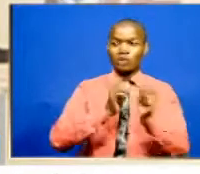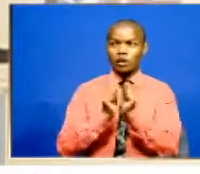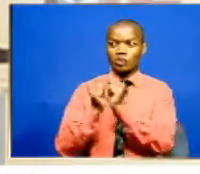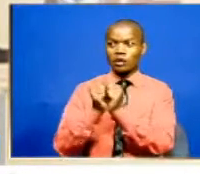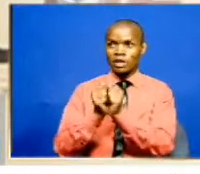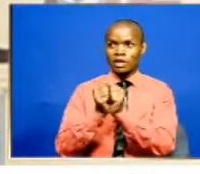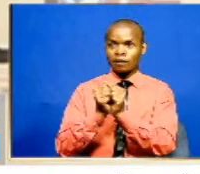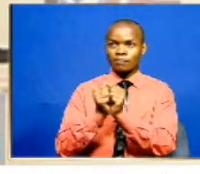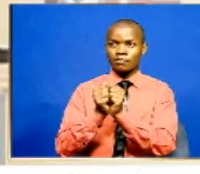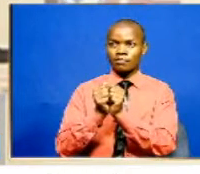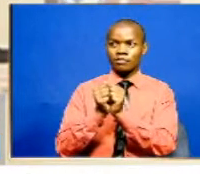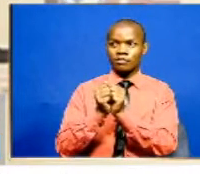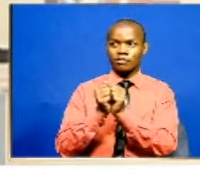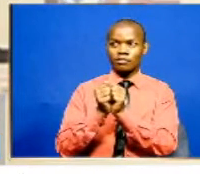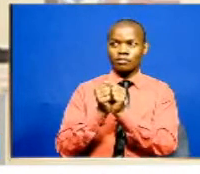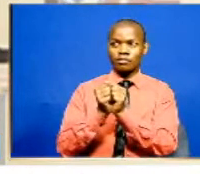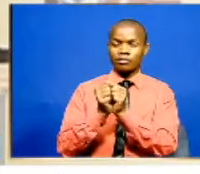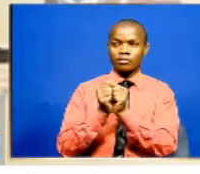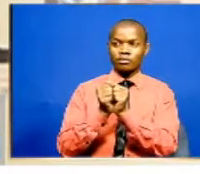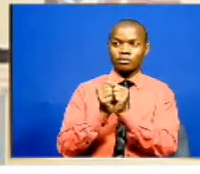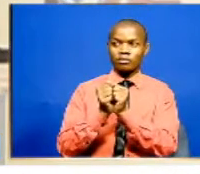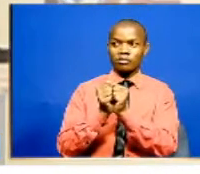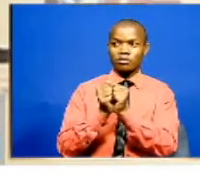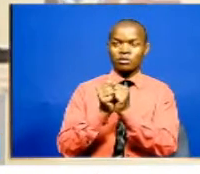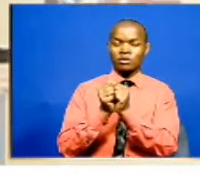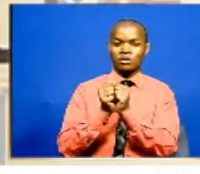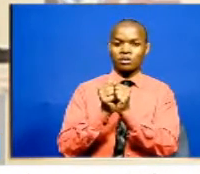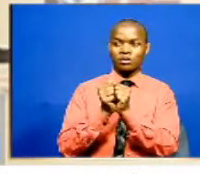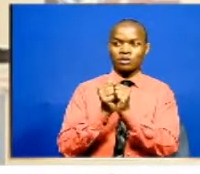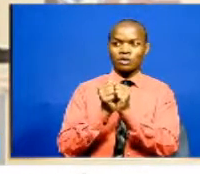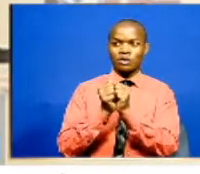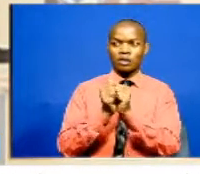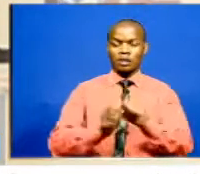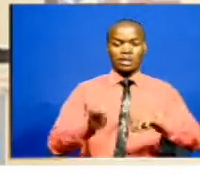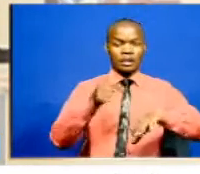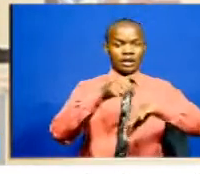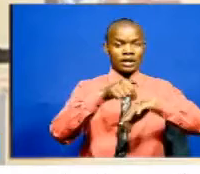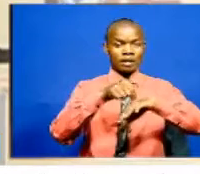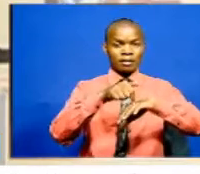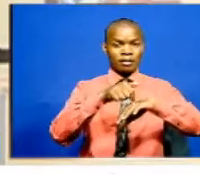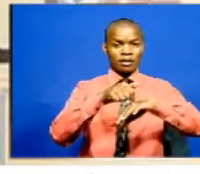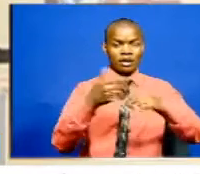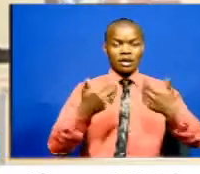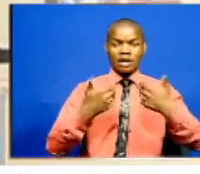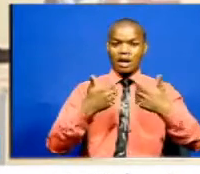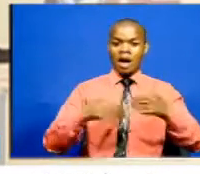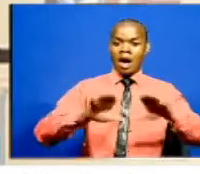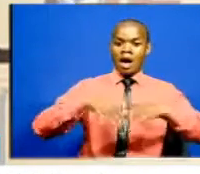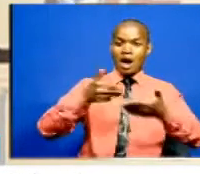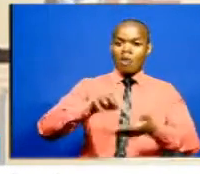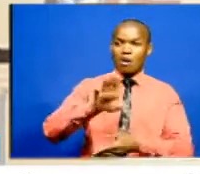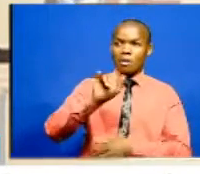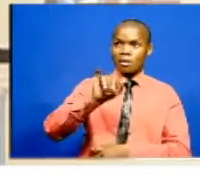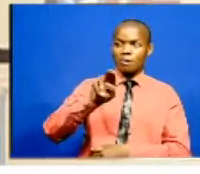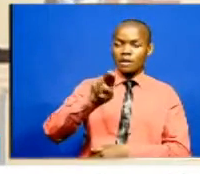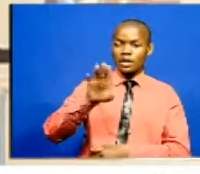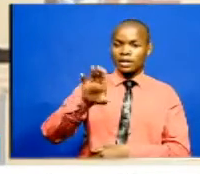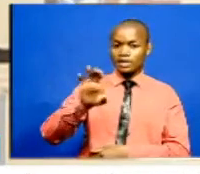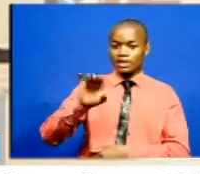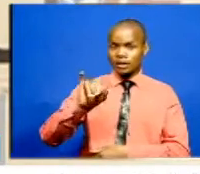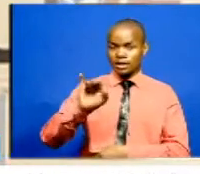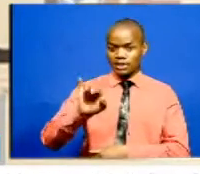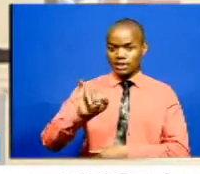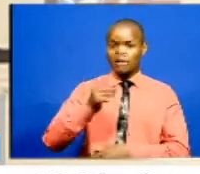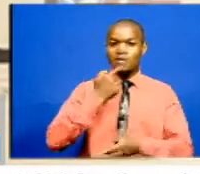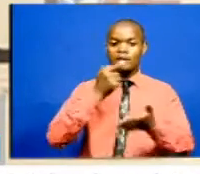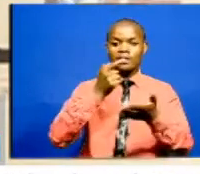Aifasha for this great, as Mbaisi and Kablicha said, will be a great opportunity for our